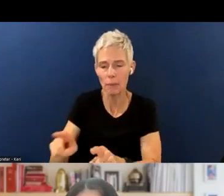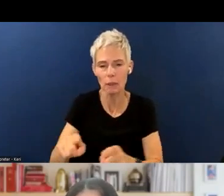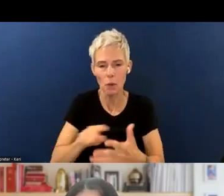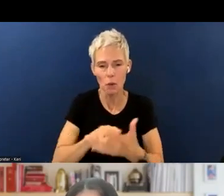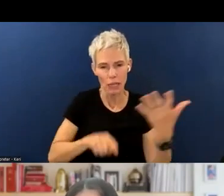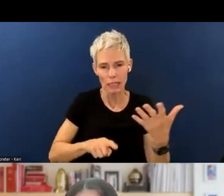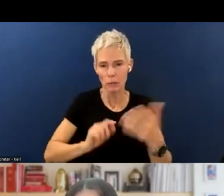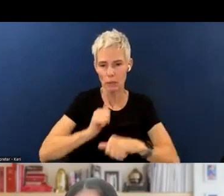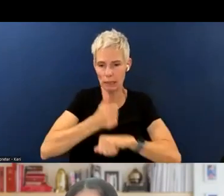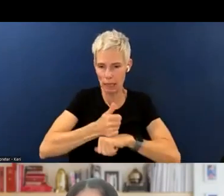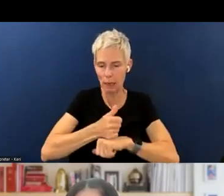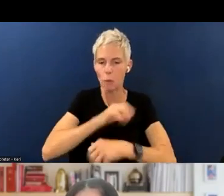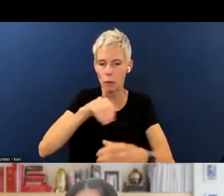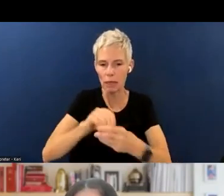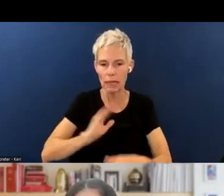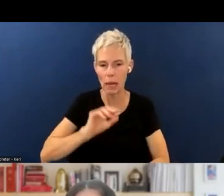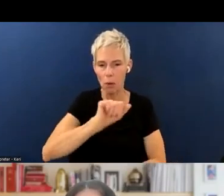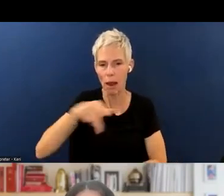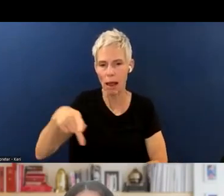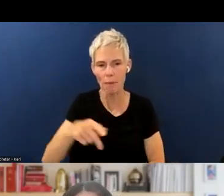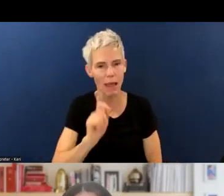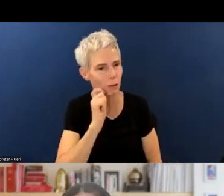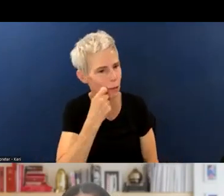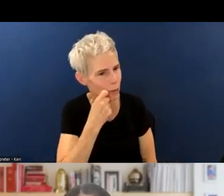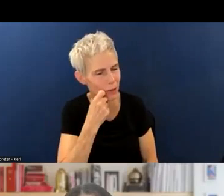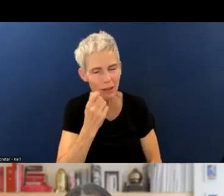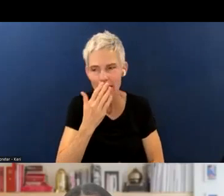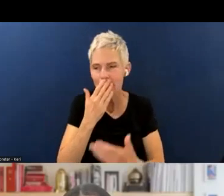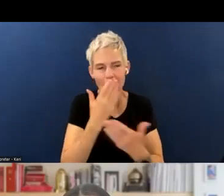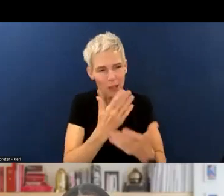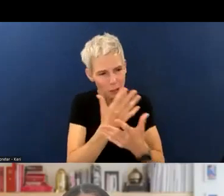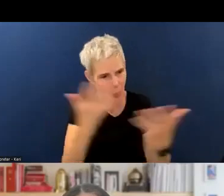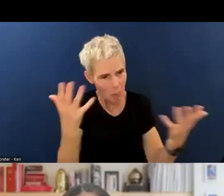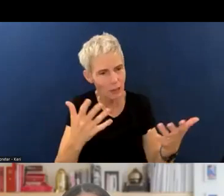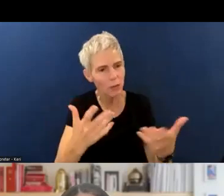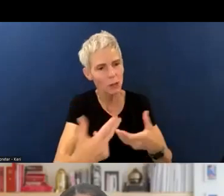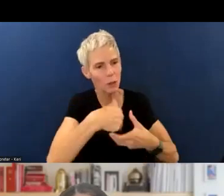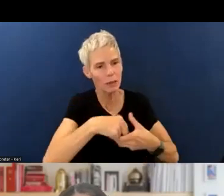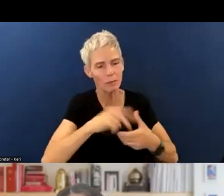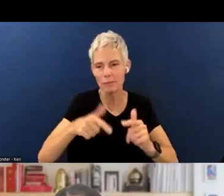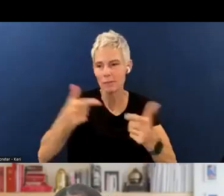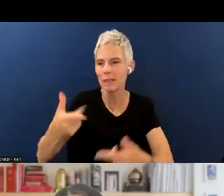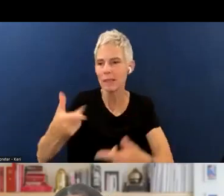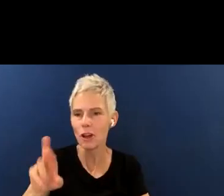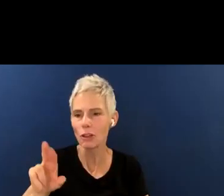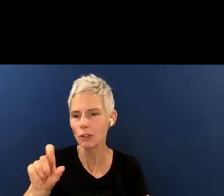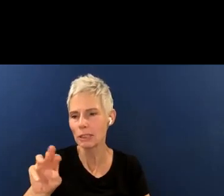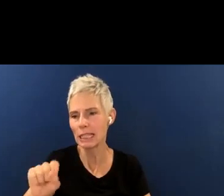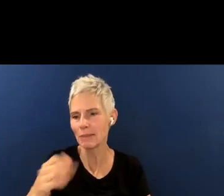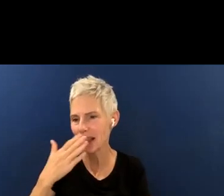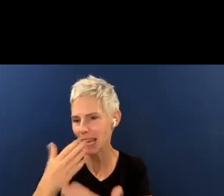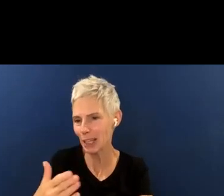our app. That's so cool. Well, thank you so much for hopping on with me. I'll pass it back to you, Dr. Sims. Thank you,